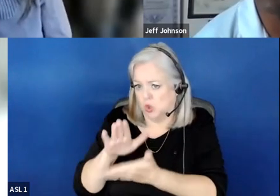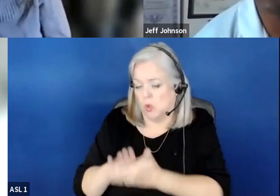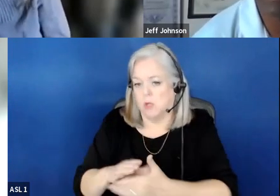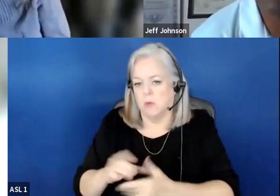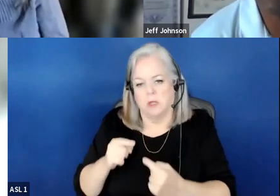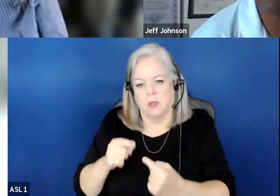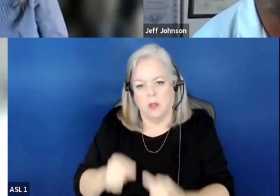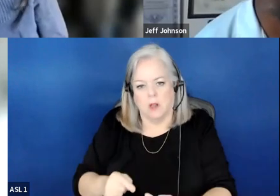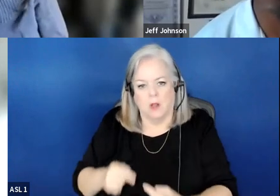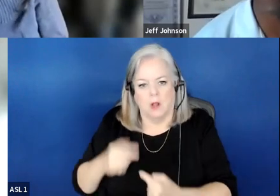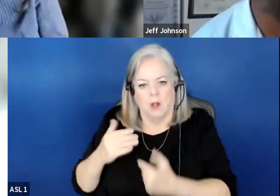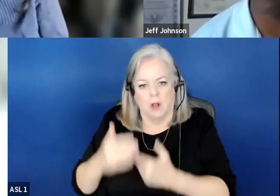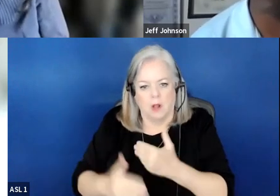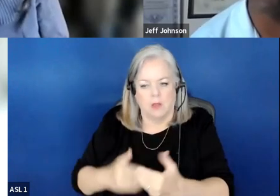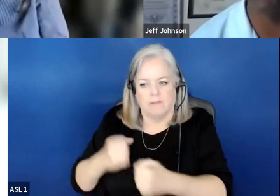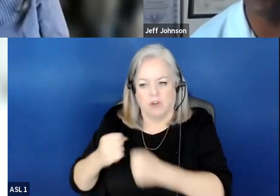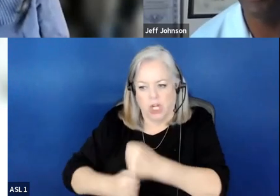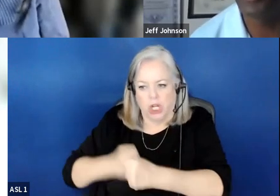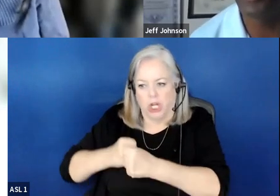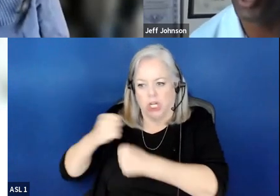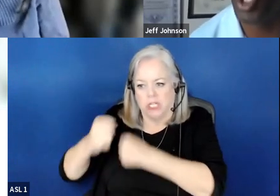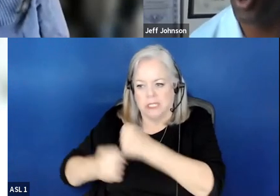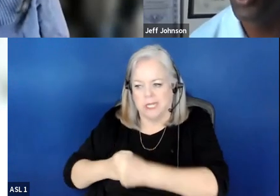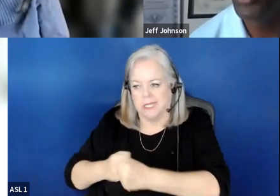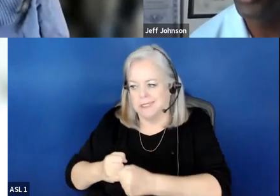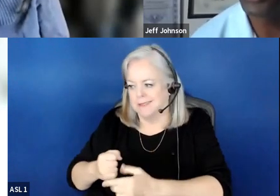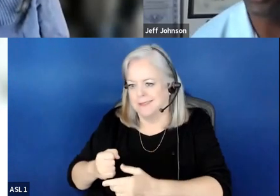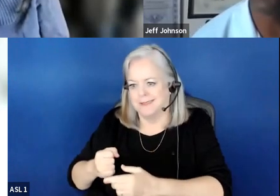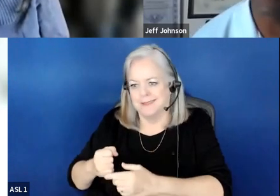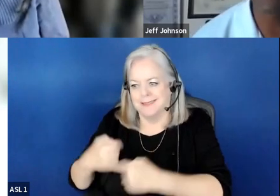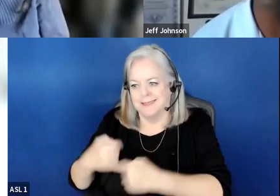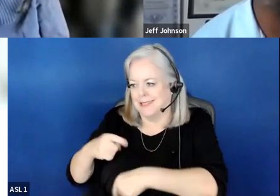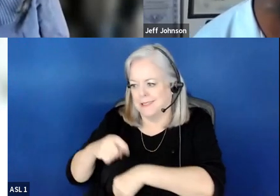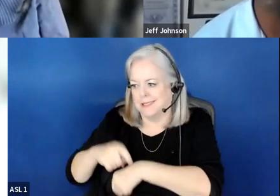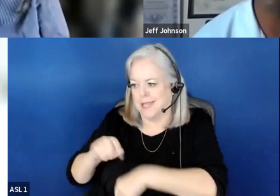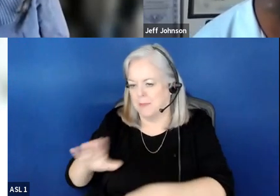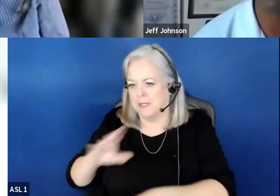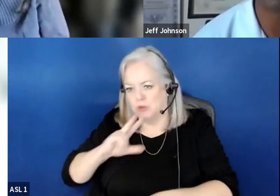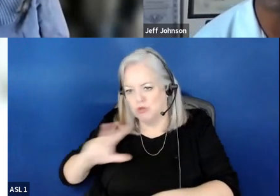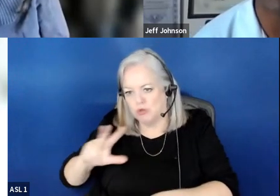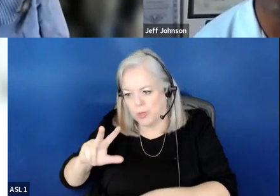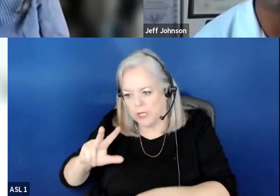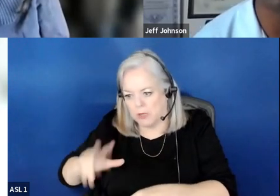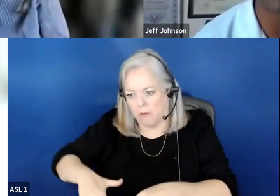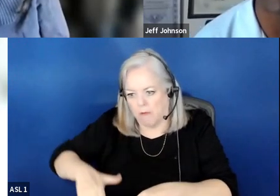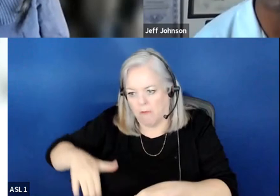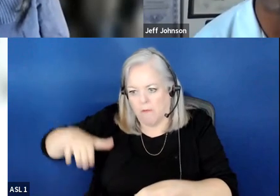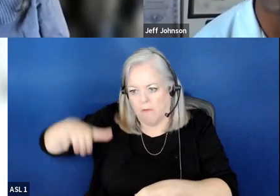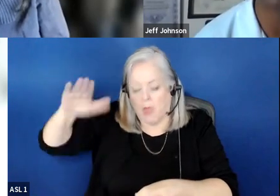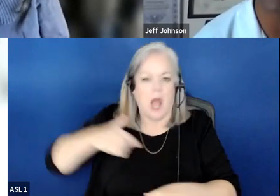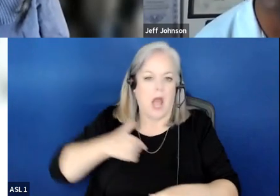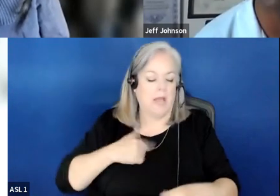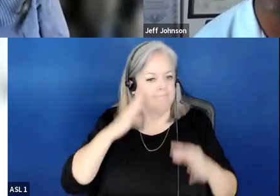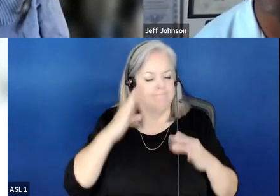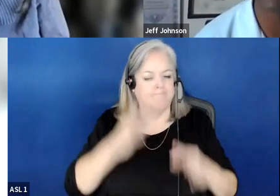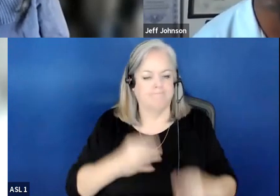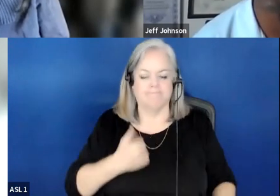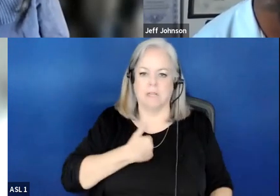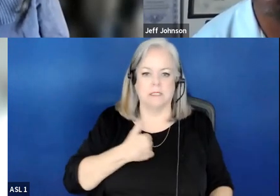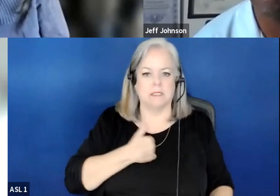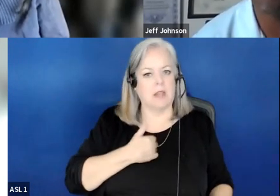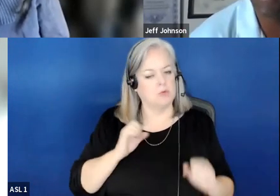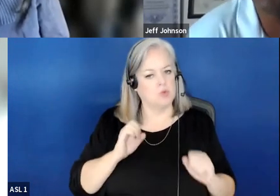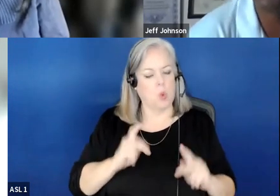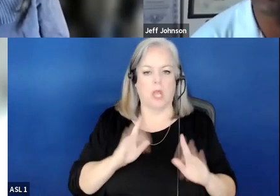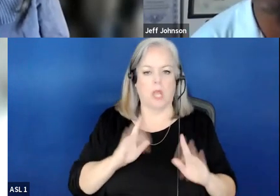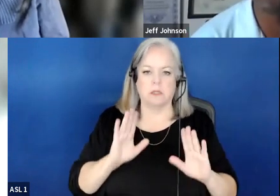years I mean ever since he was like probably three years old so I just kind of made it up on my own decided to say okay that's something